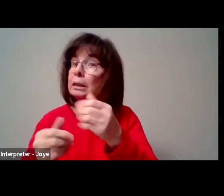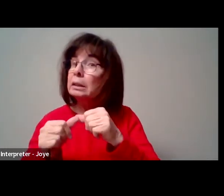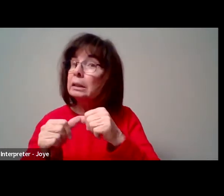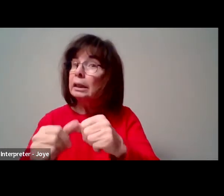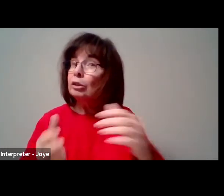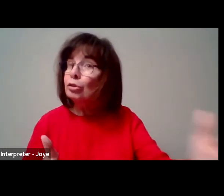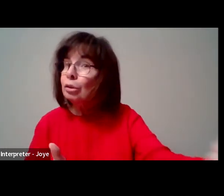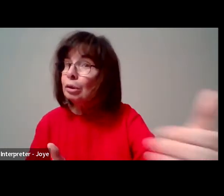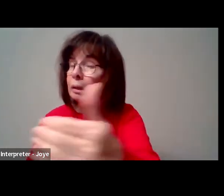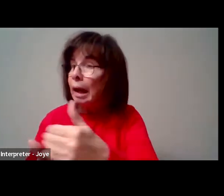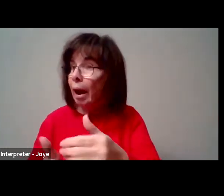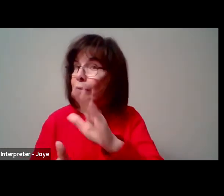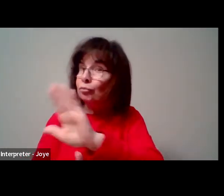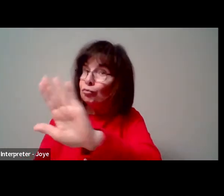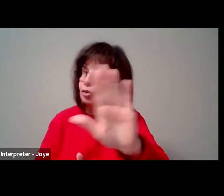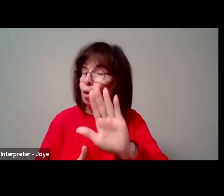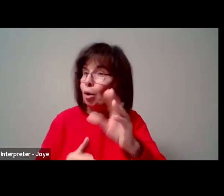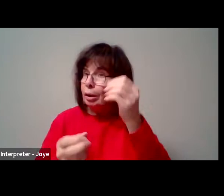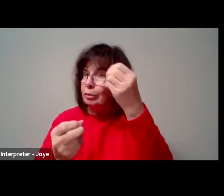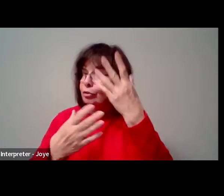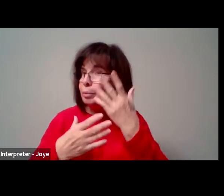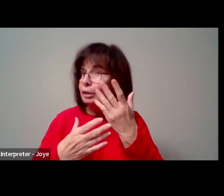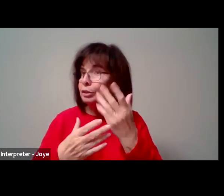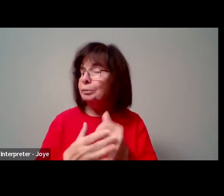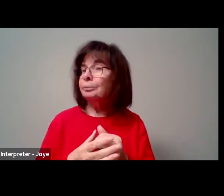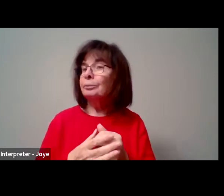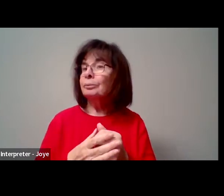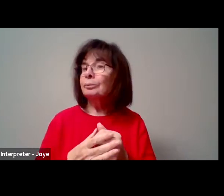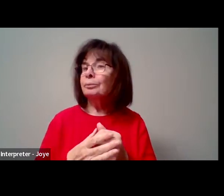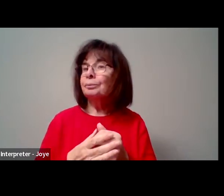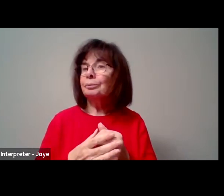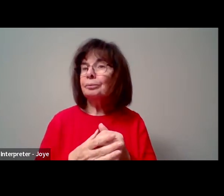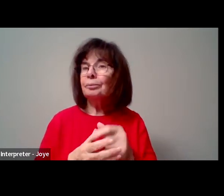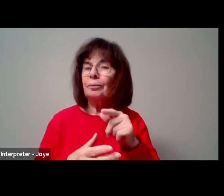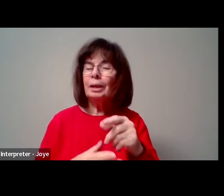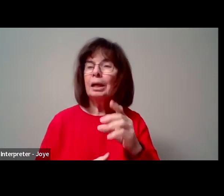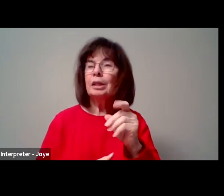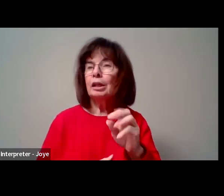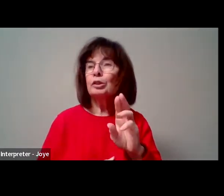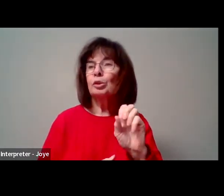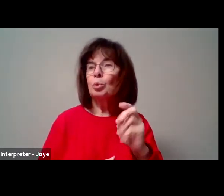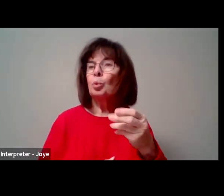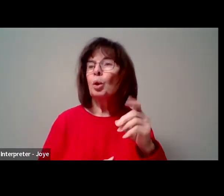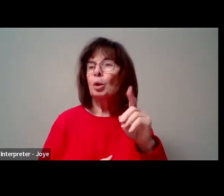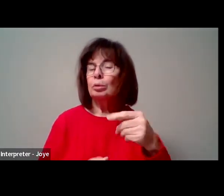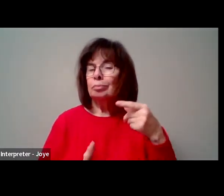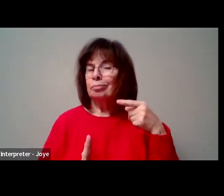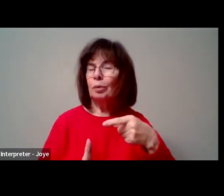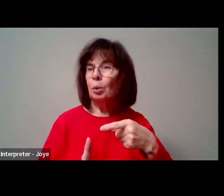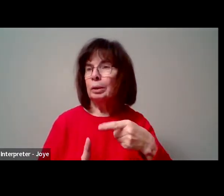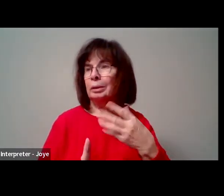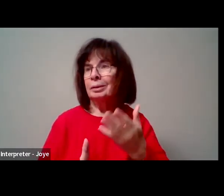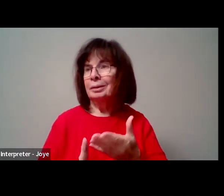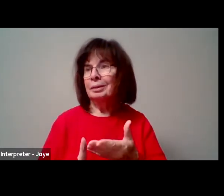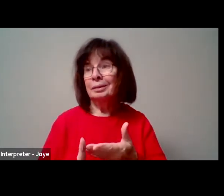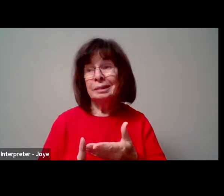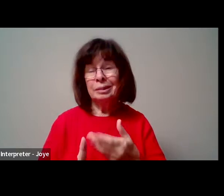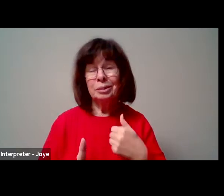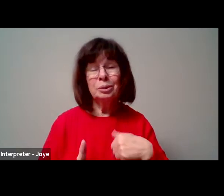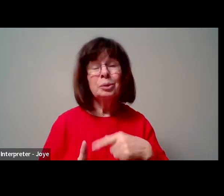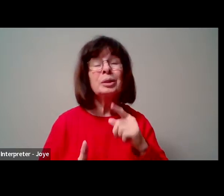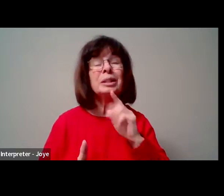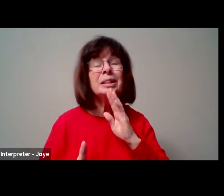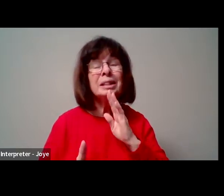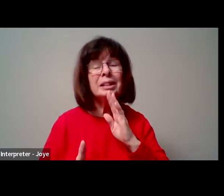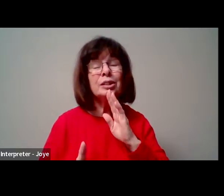to work on this, because to Dr. Rose's point, we really need to talk about this